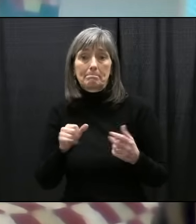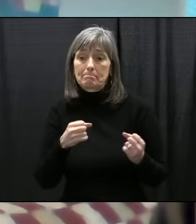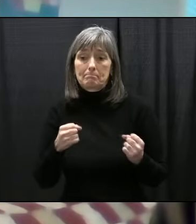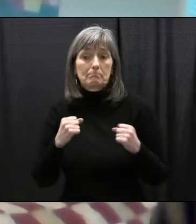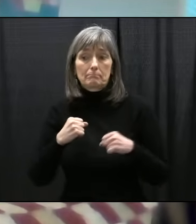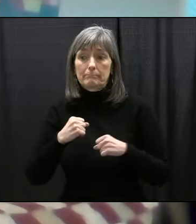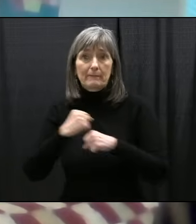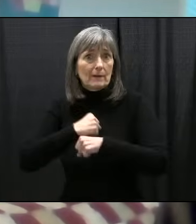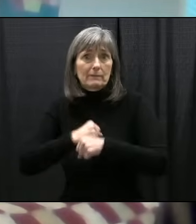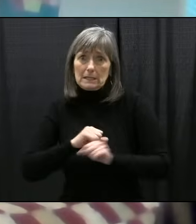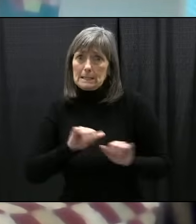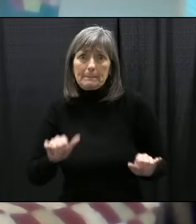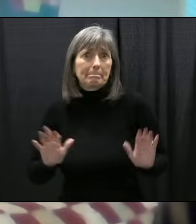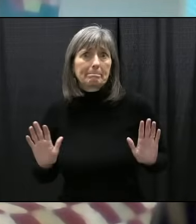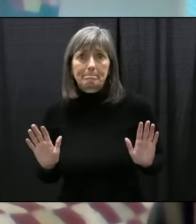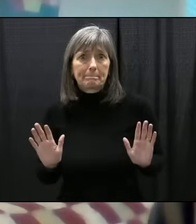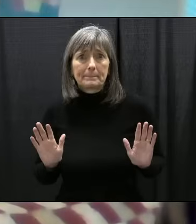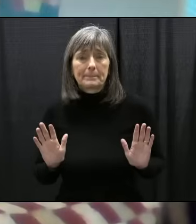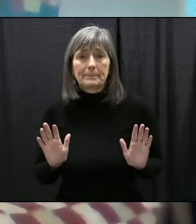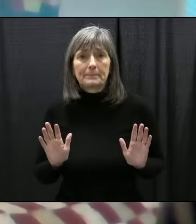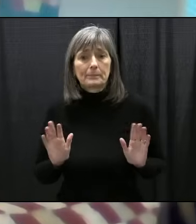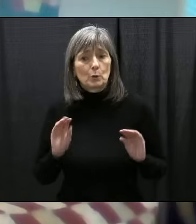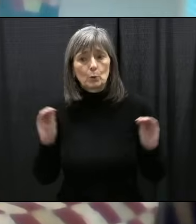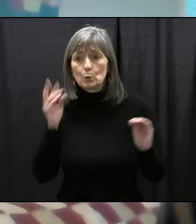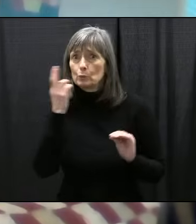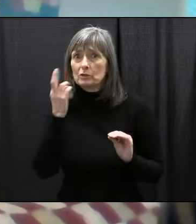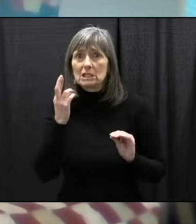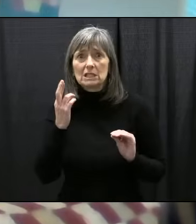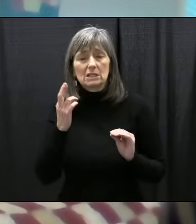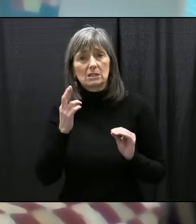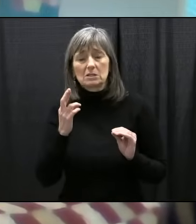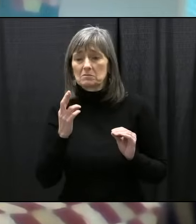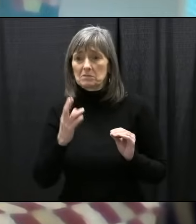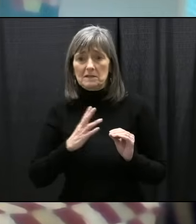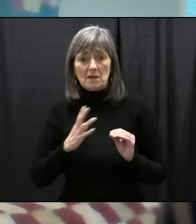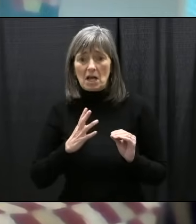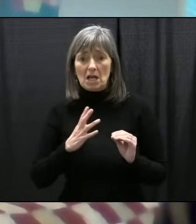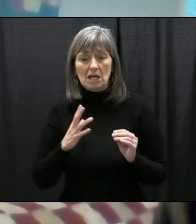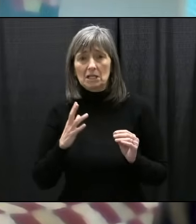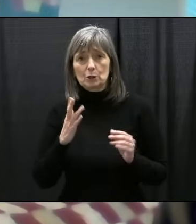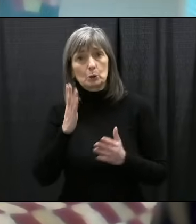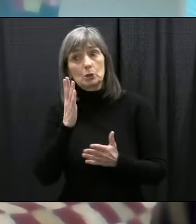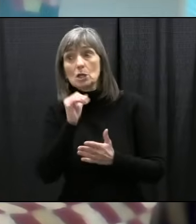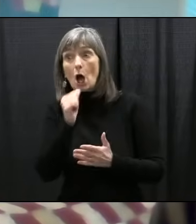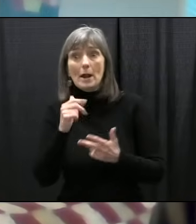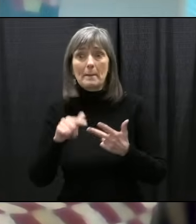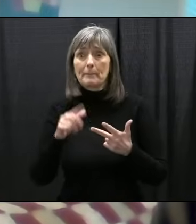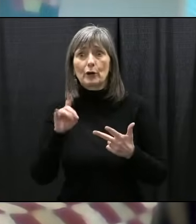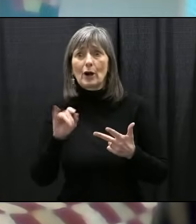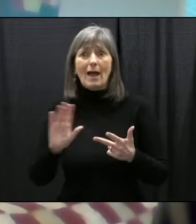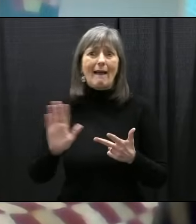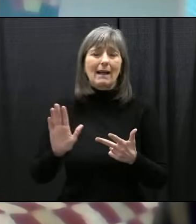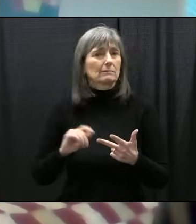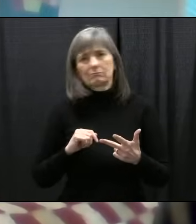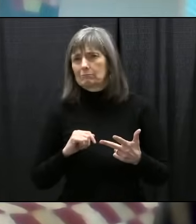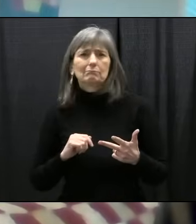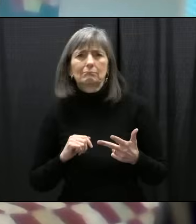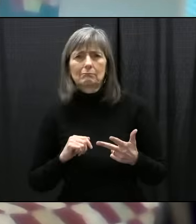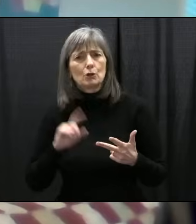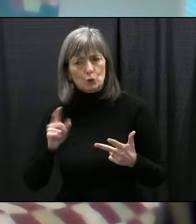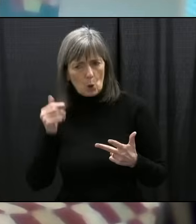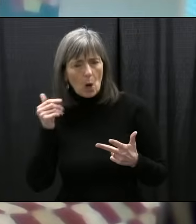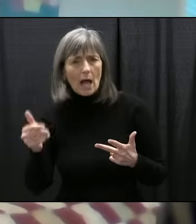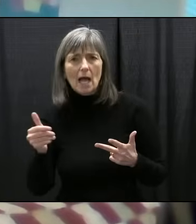Pfizer, and so there is absolutely no reason that